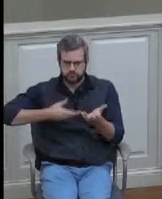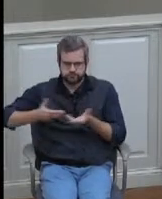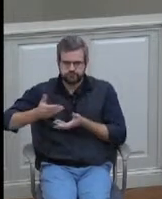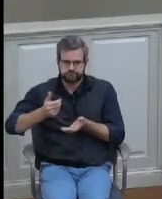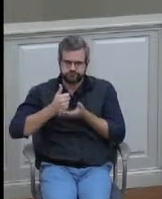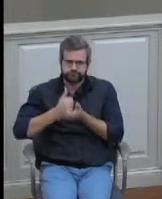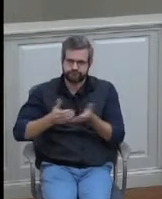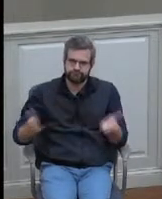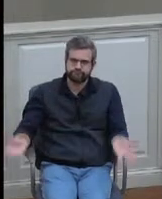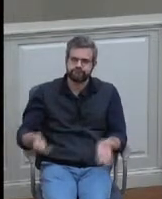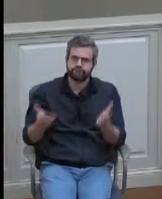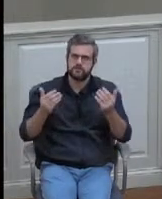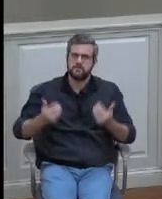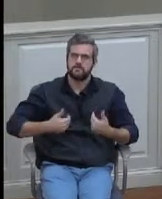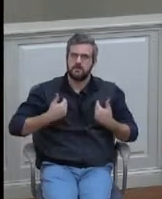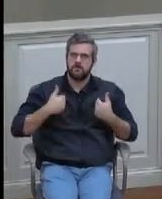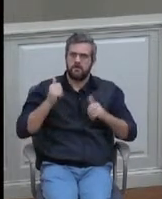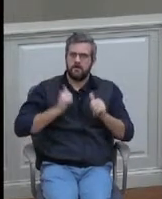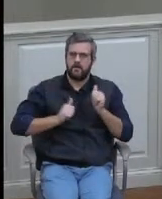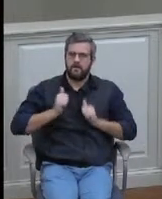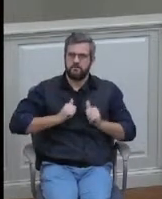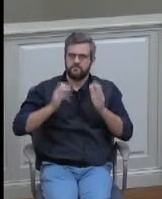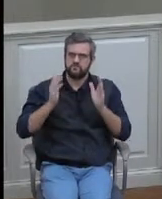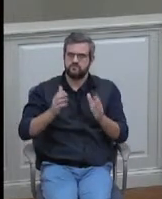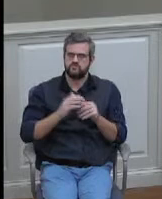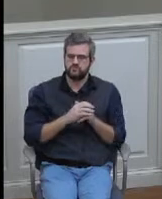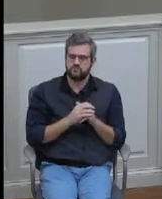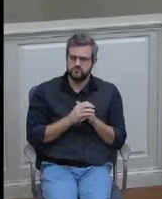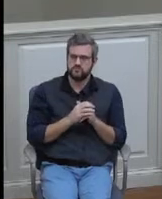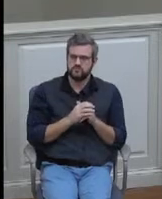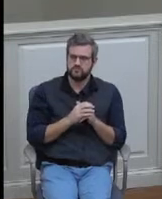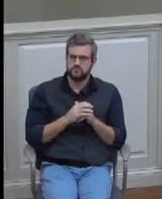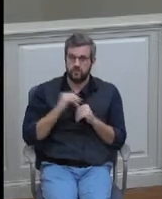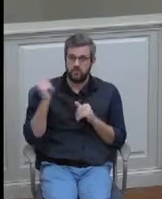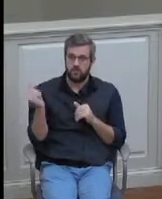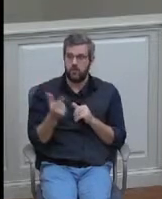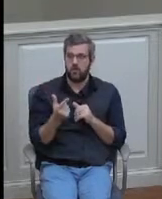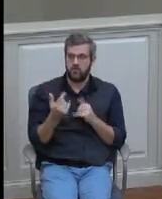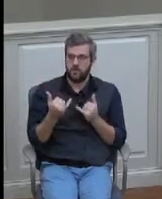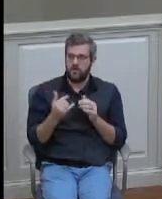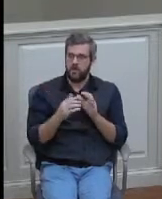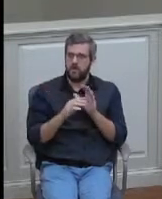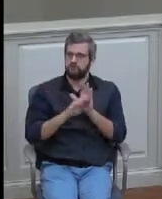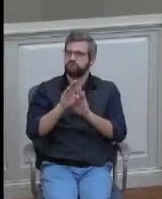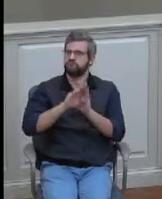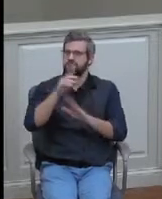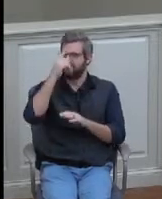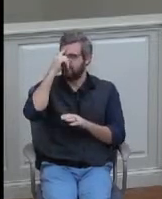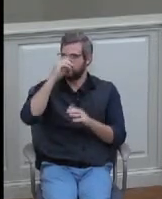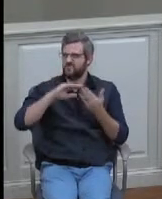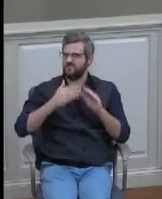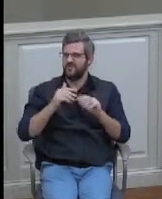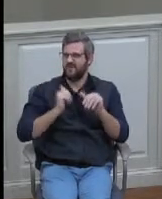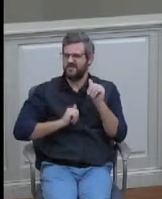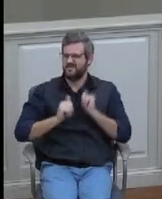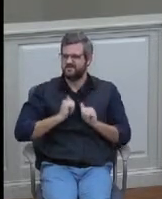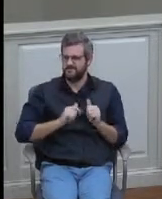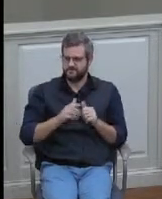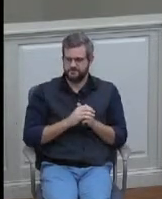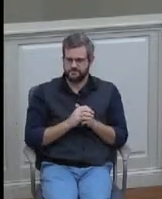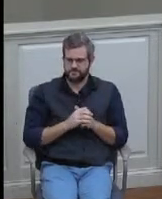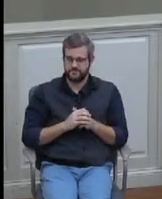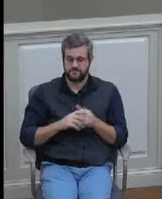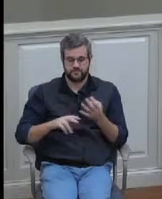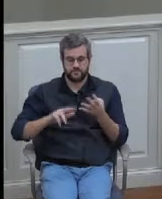actors, all of which are really budding actors in our community. The third